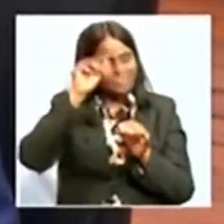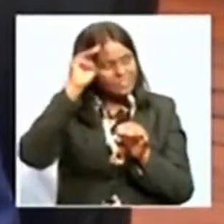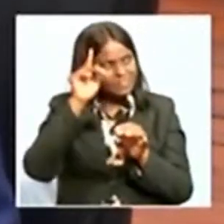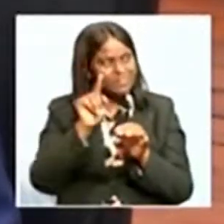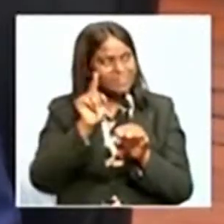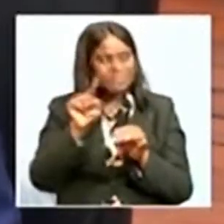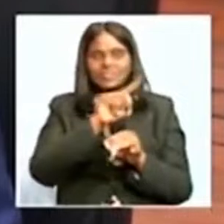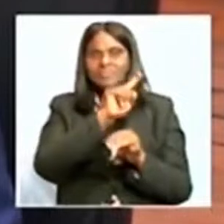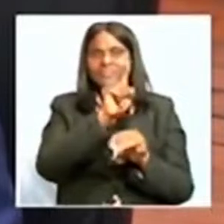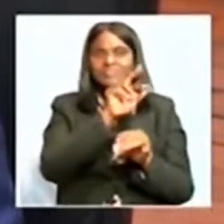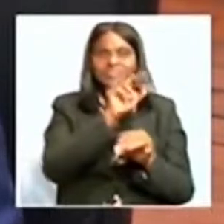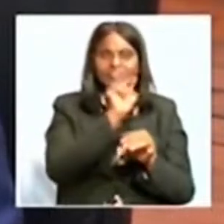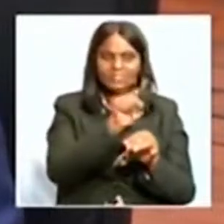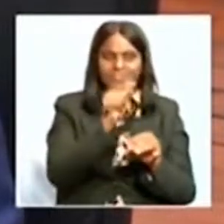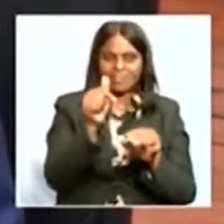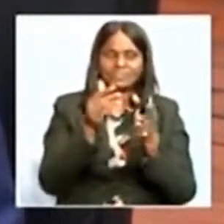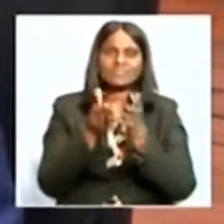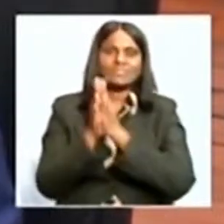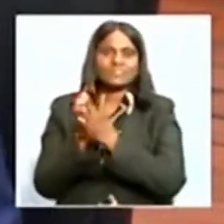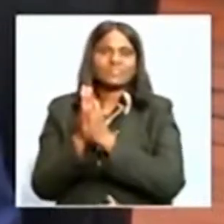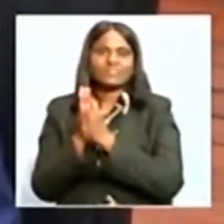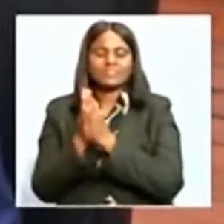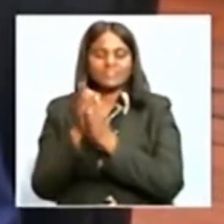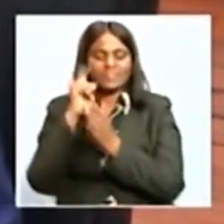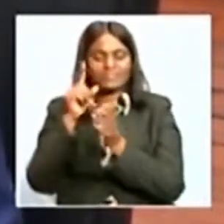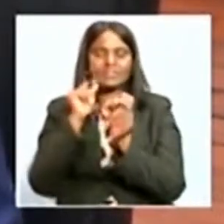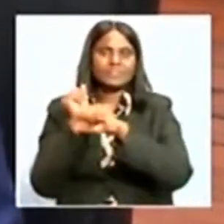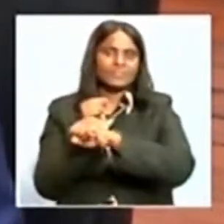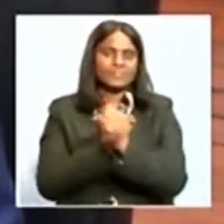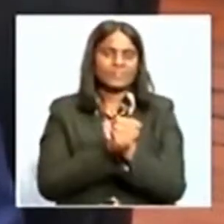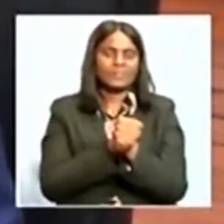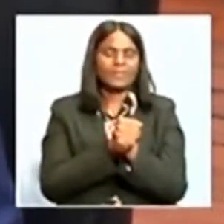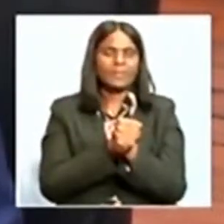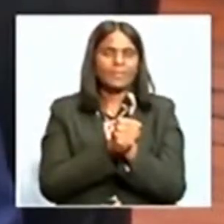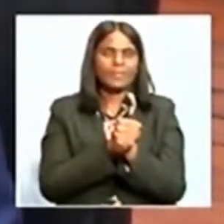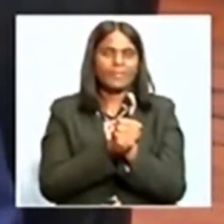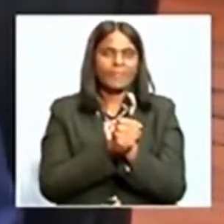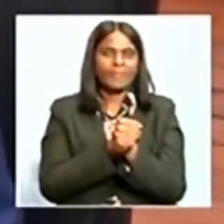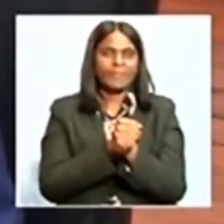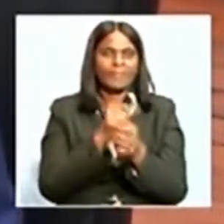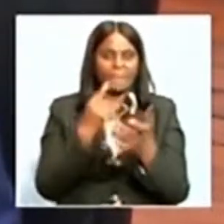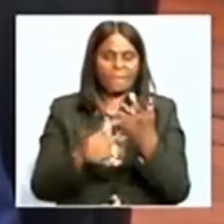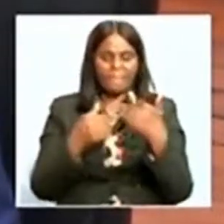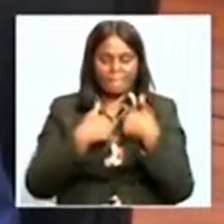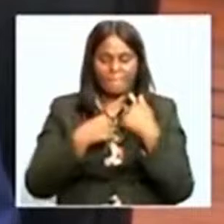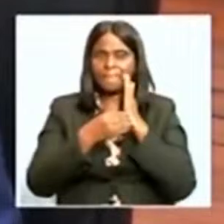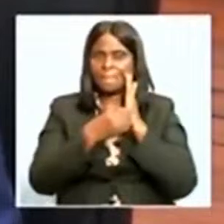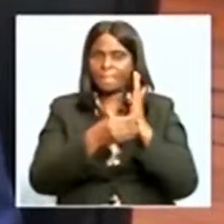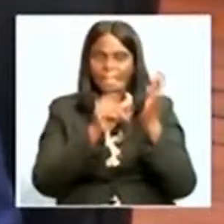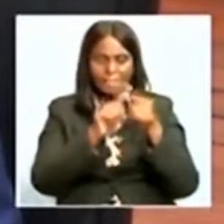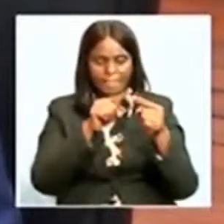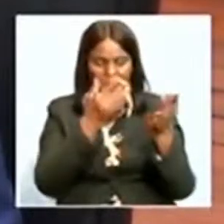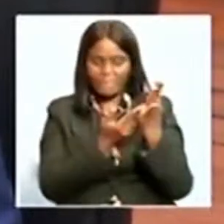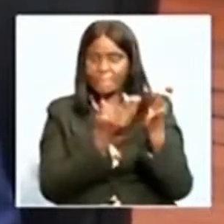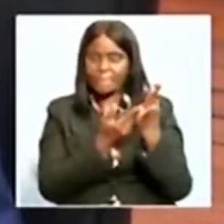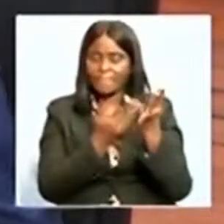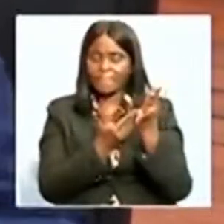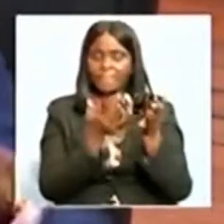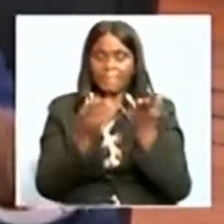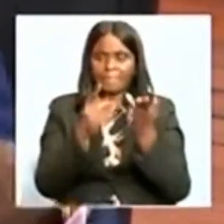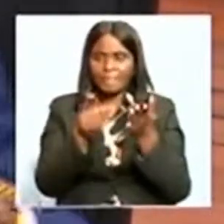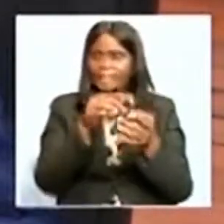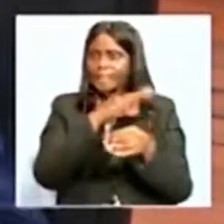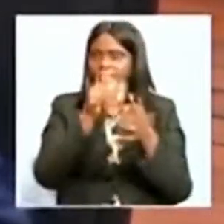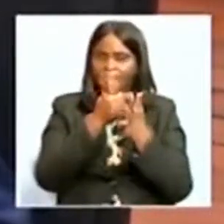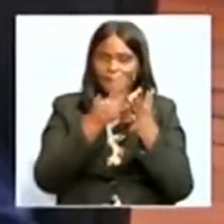the ZRI, are requesting for protection. What has led to this? Maybe those are the